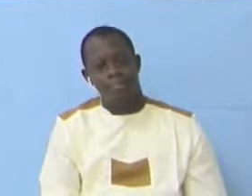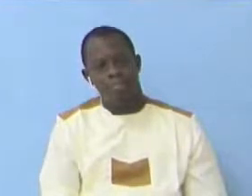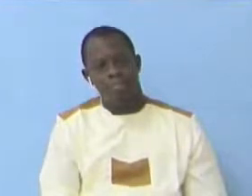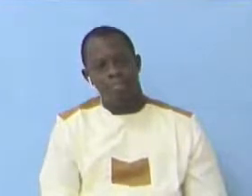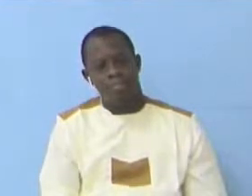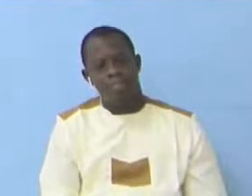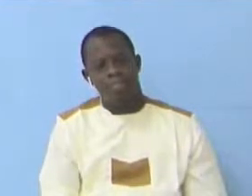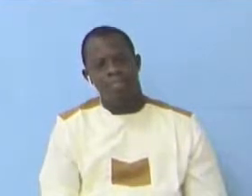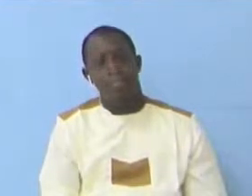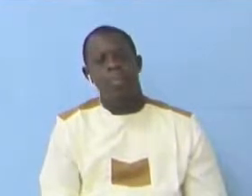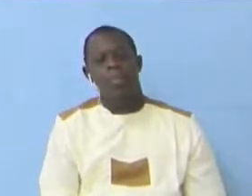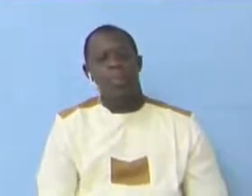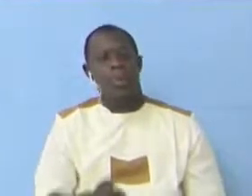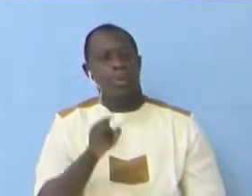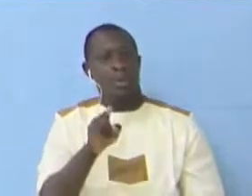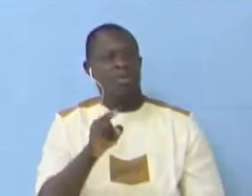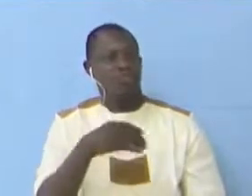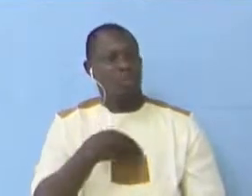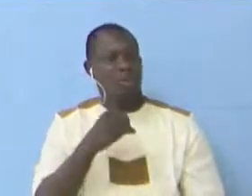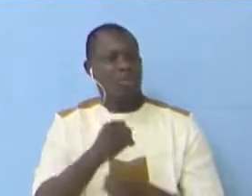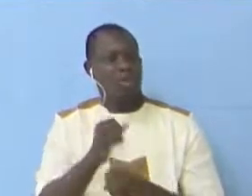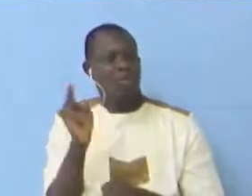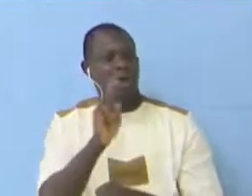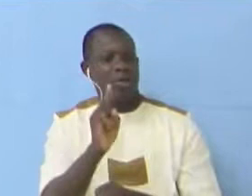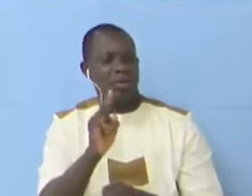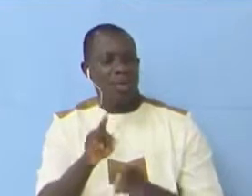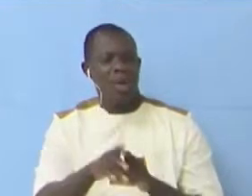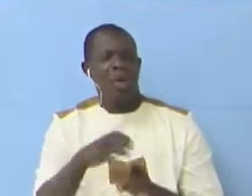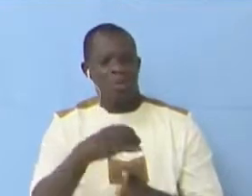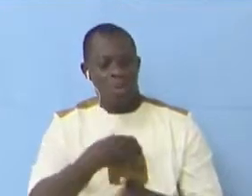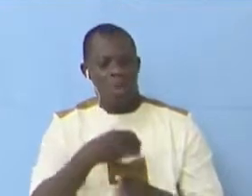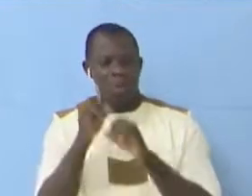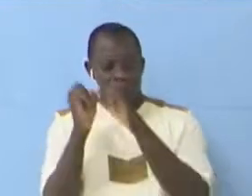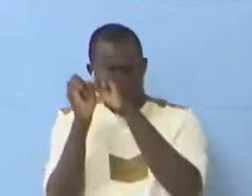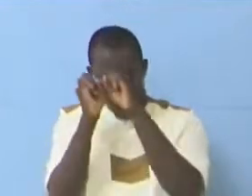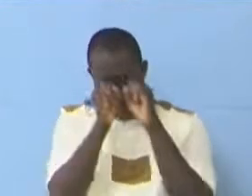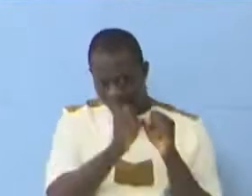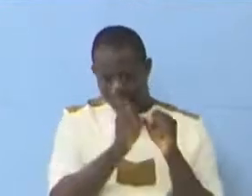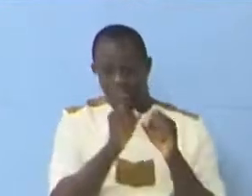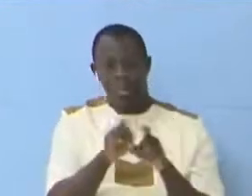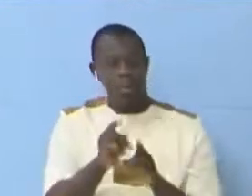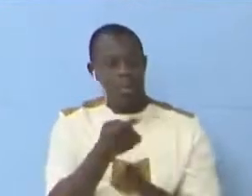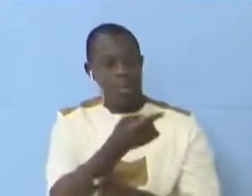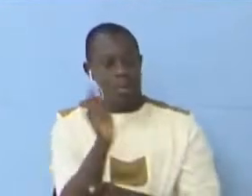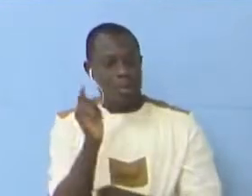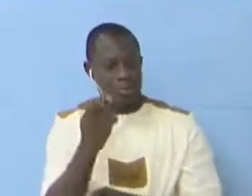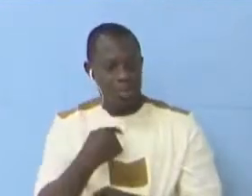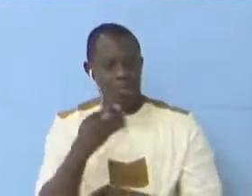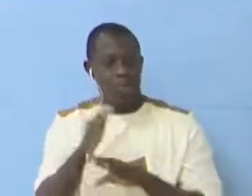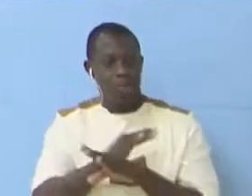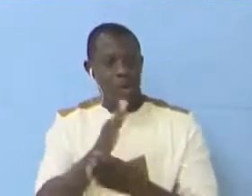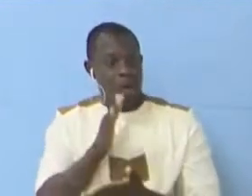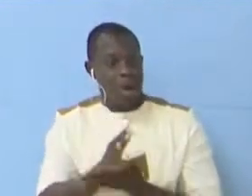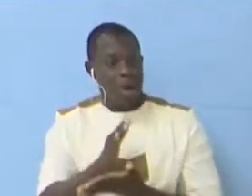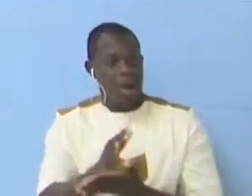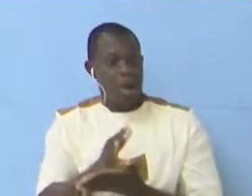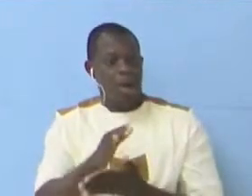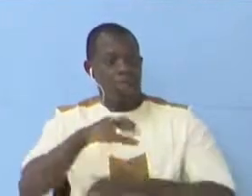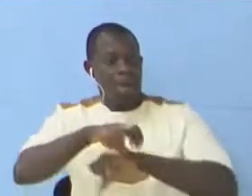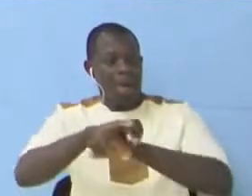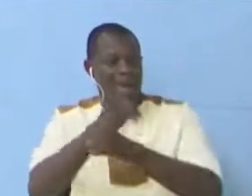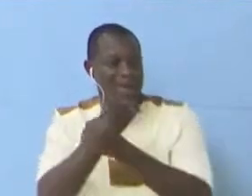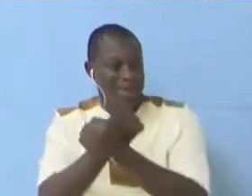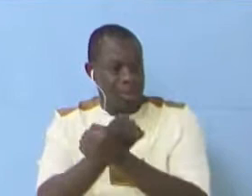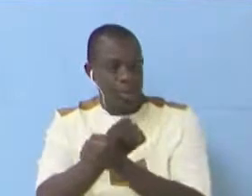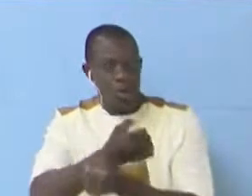To disguise the fact that these people were arrested from elsewhere, to make it